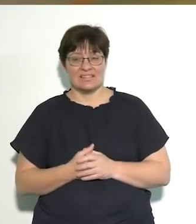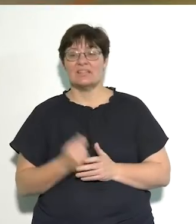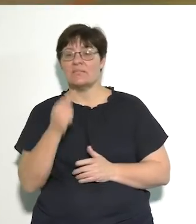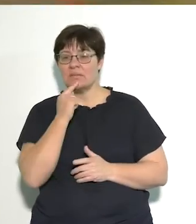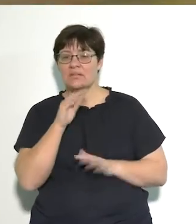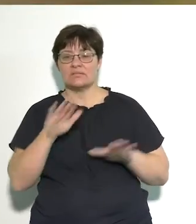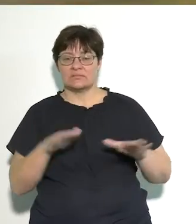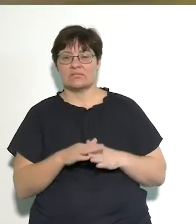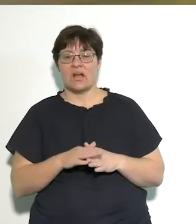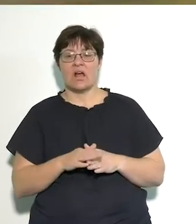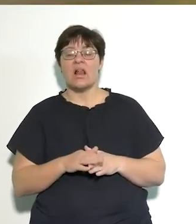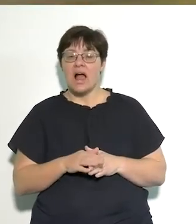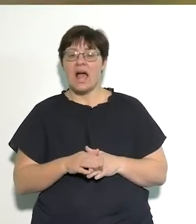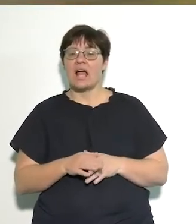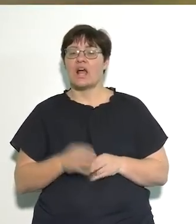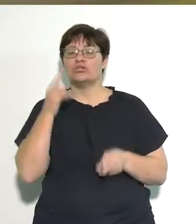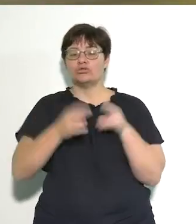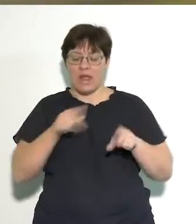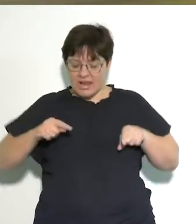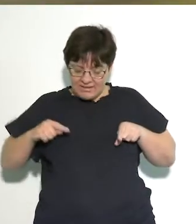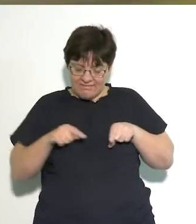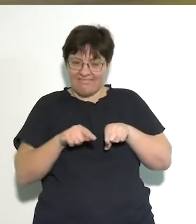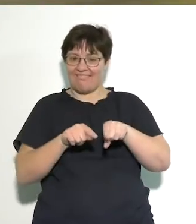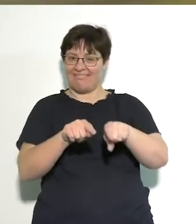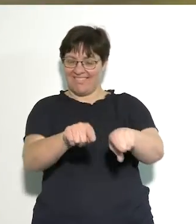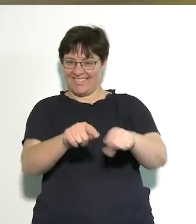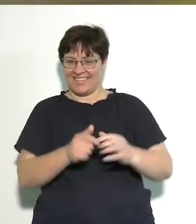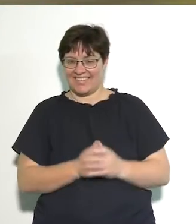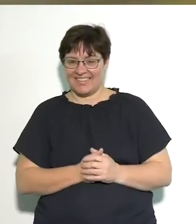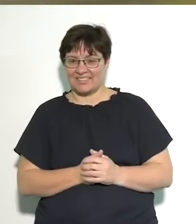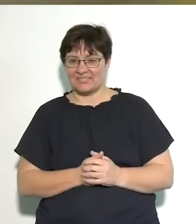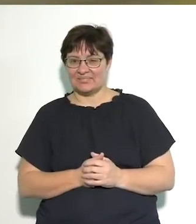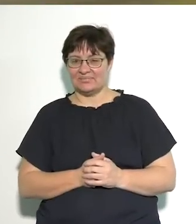this is to lay a locomotor trail. So